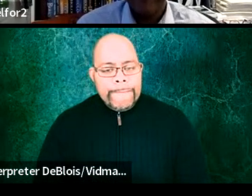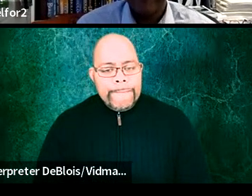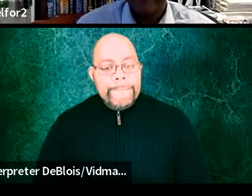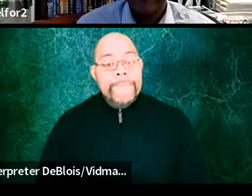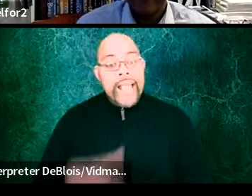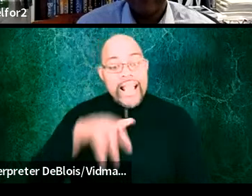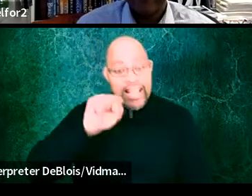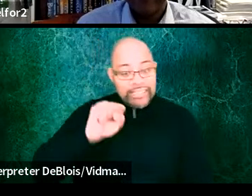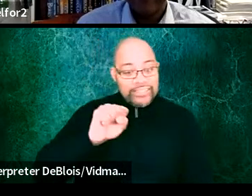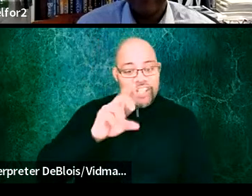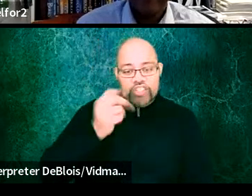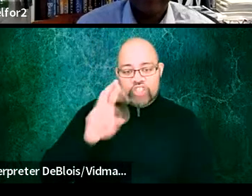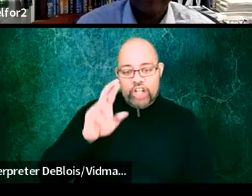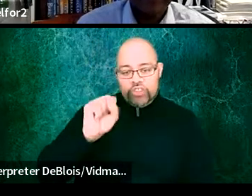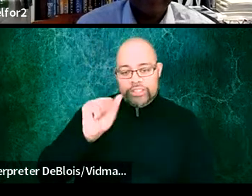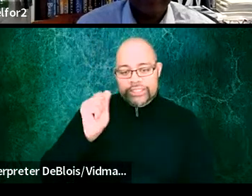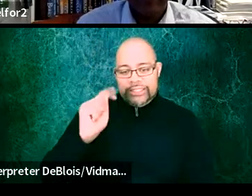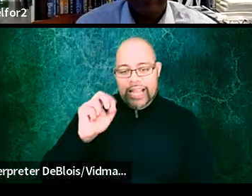Yes.